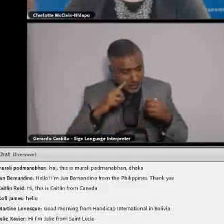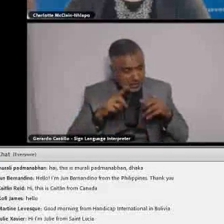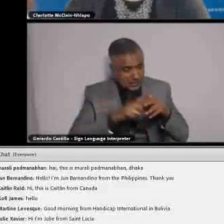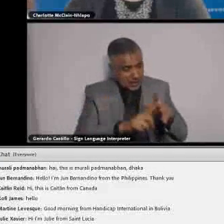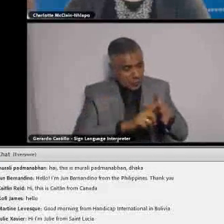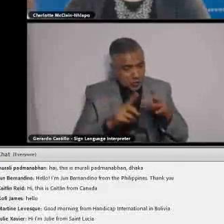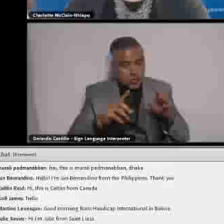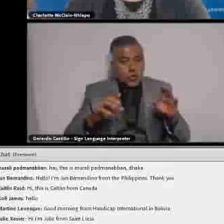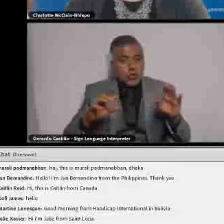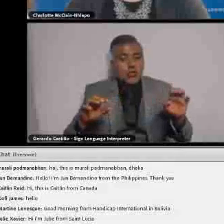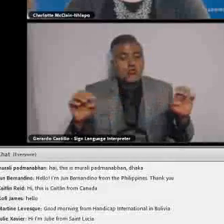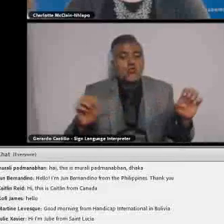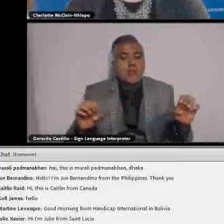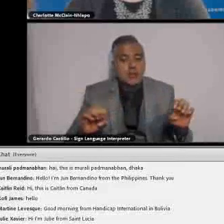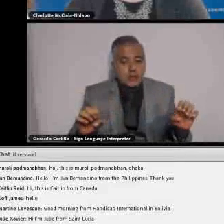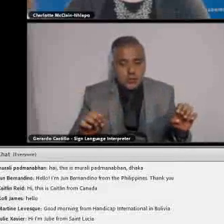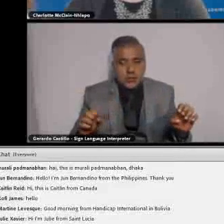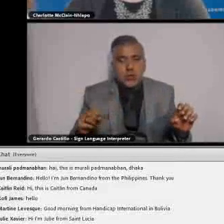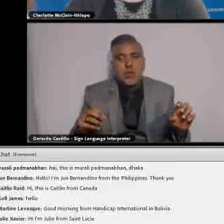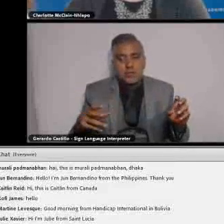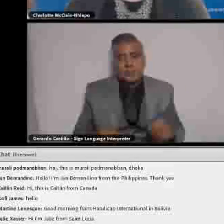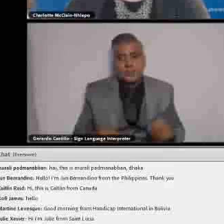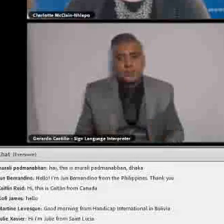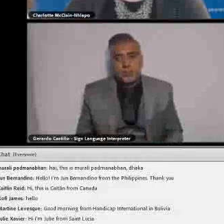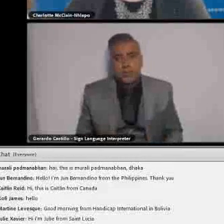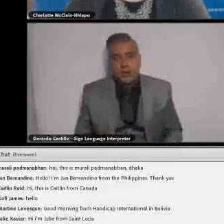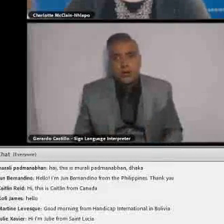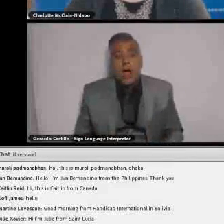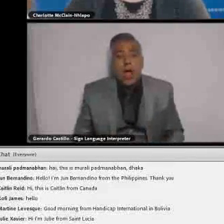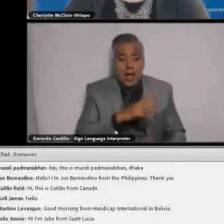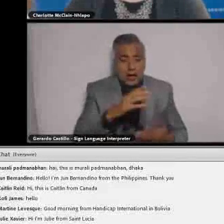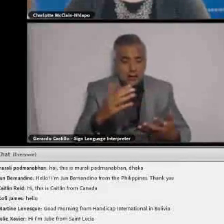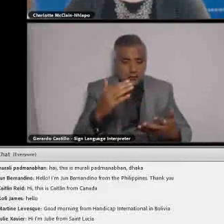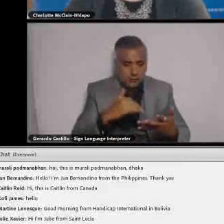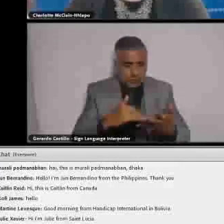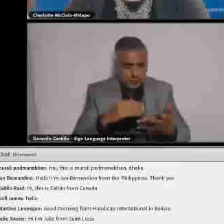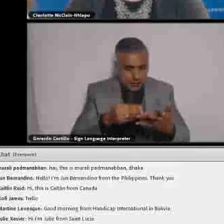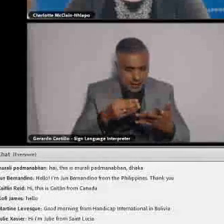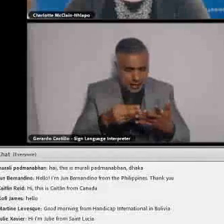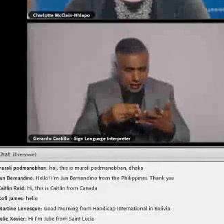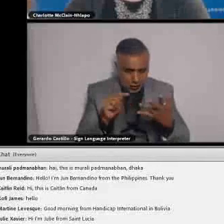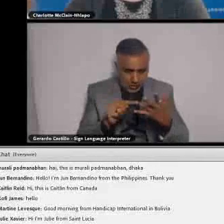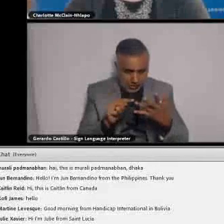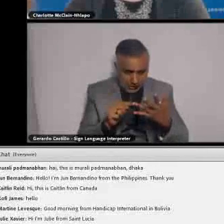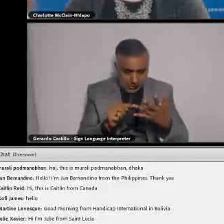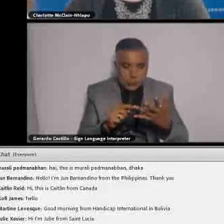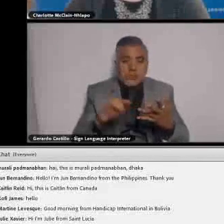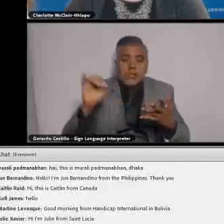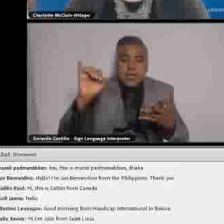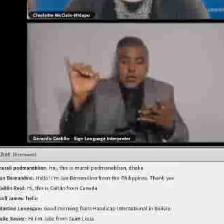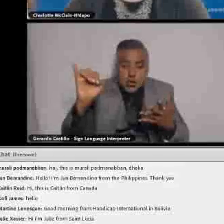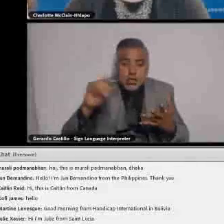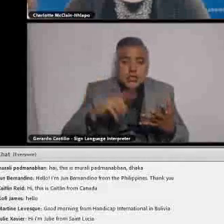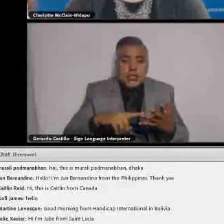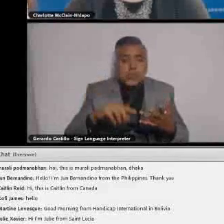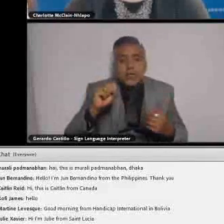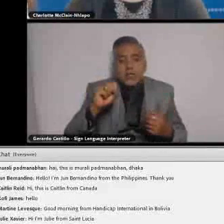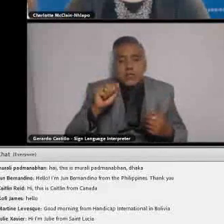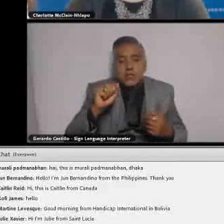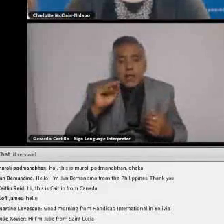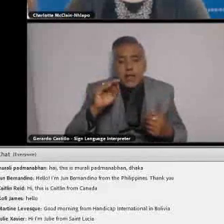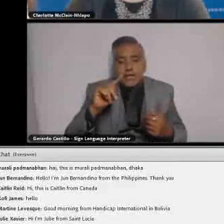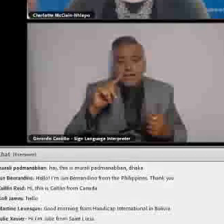that they're included in the process. On the financial protection side, this is where insurance and safety nets and social protection mechanisms